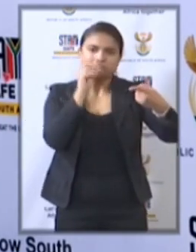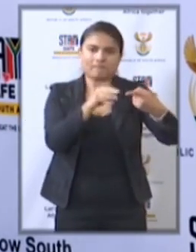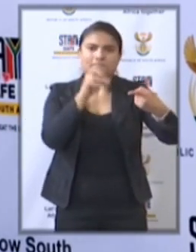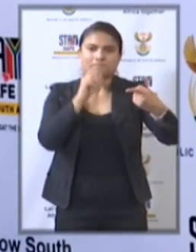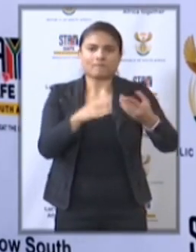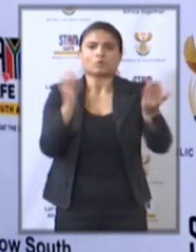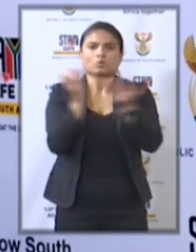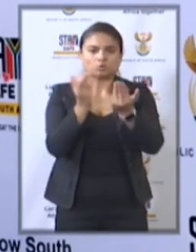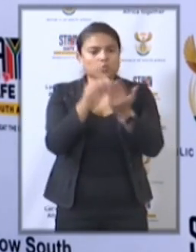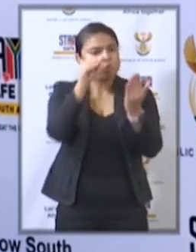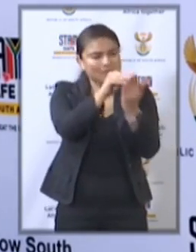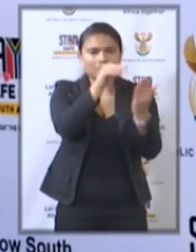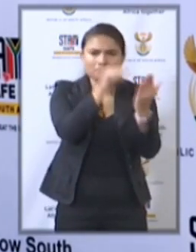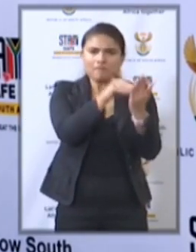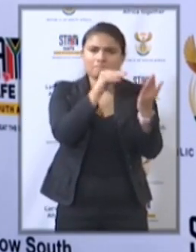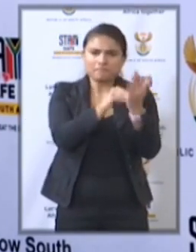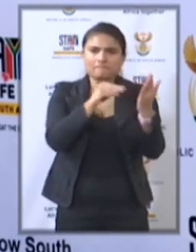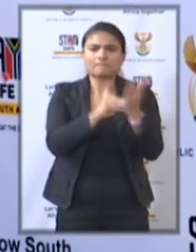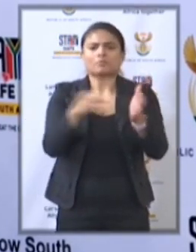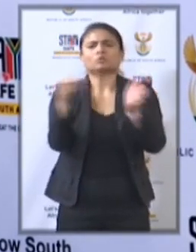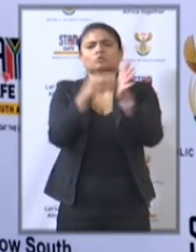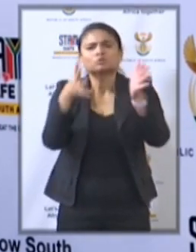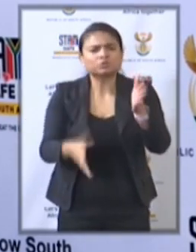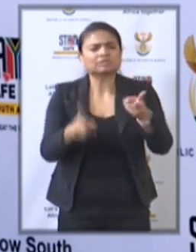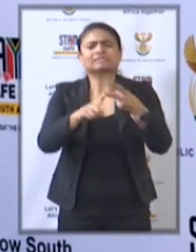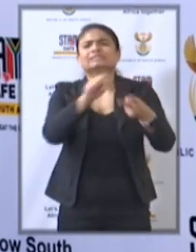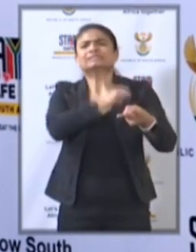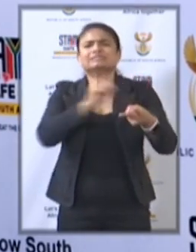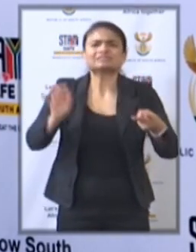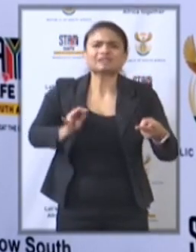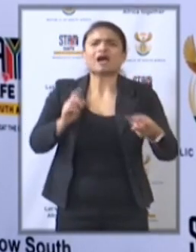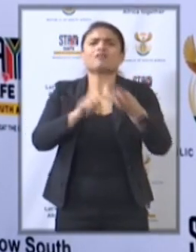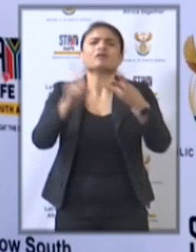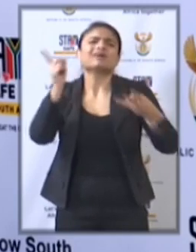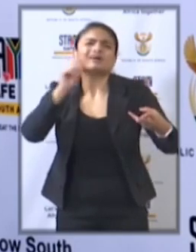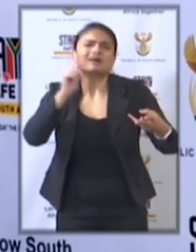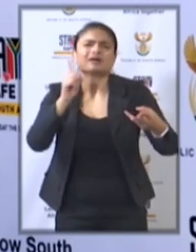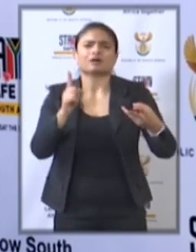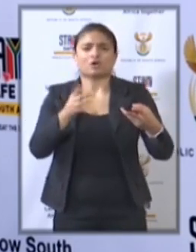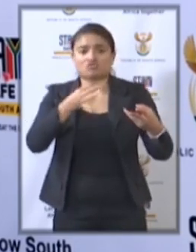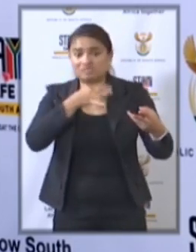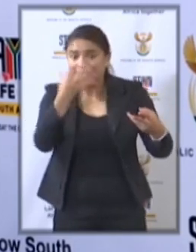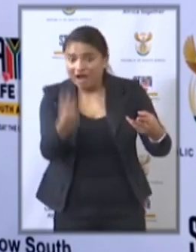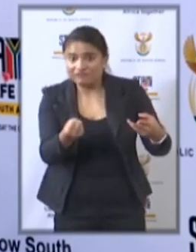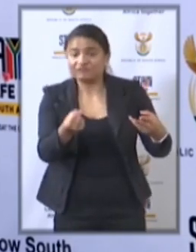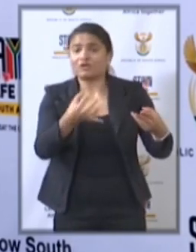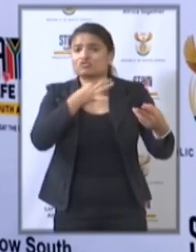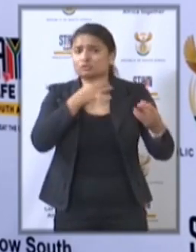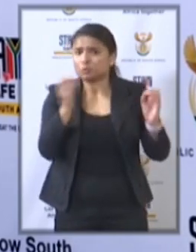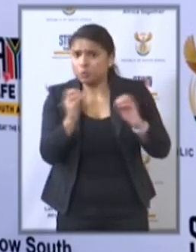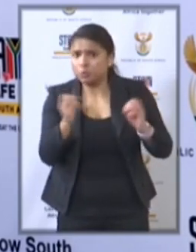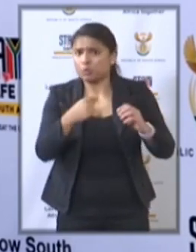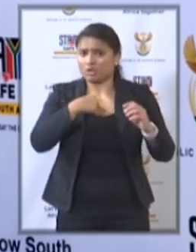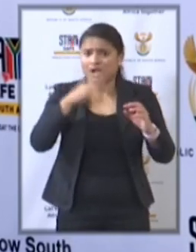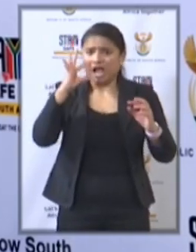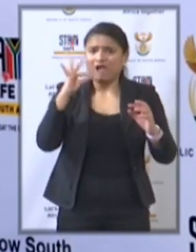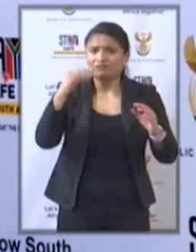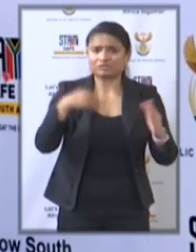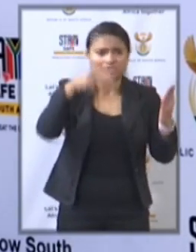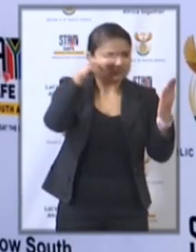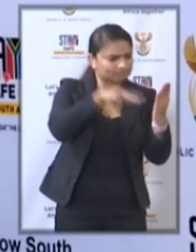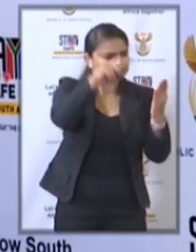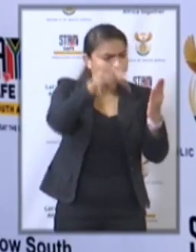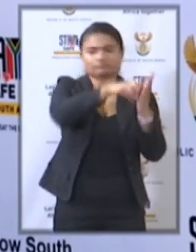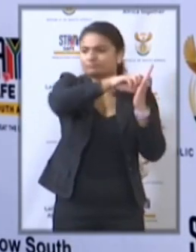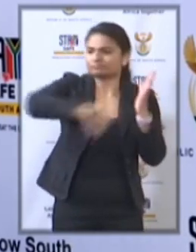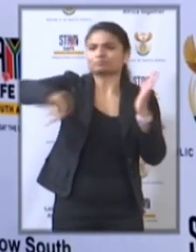and training students and staff to check for COVID-19 risks and symptoms every day. For